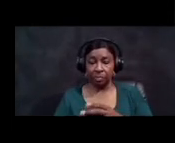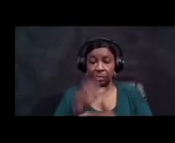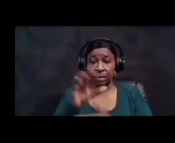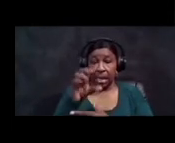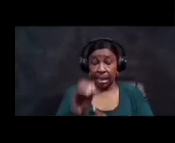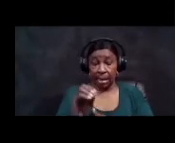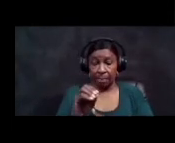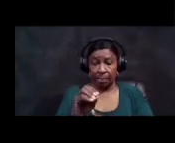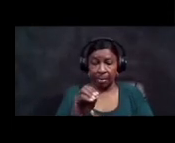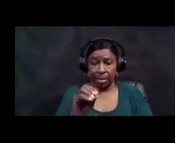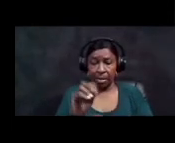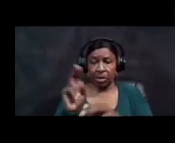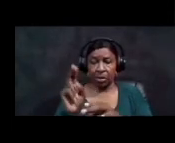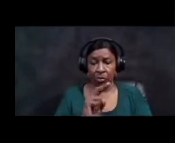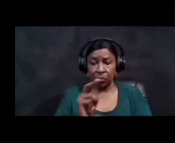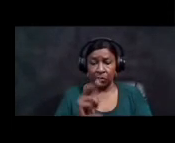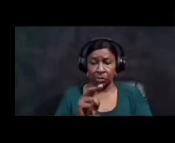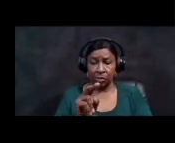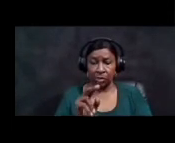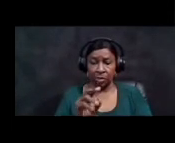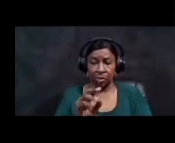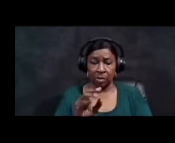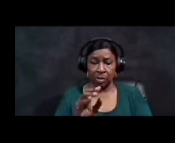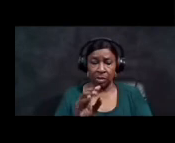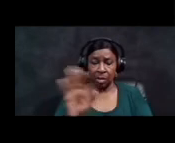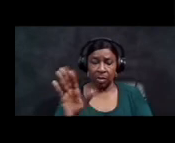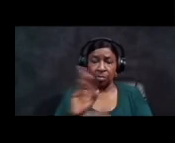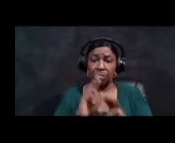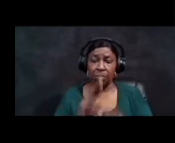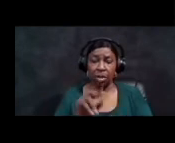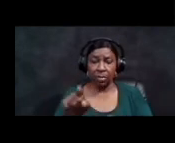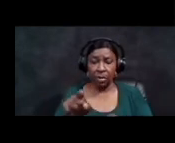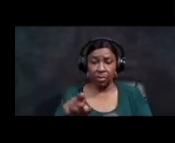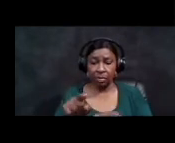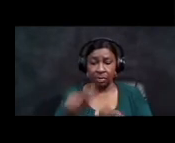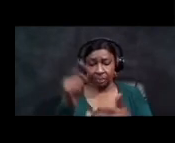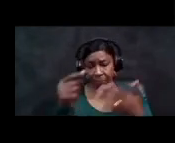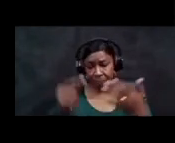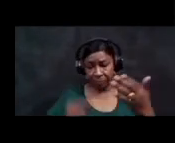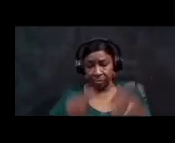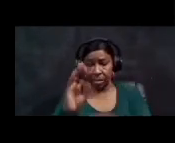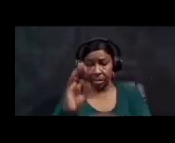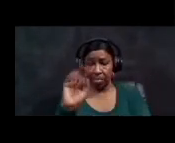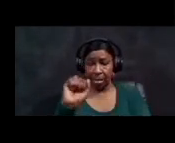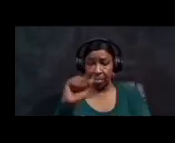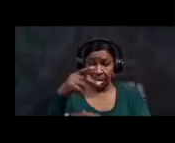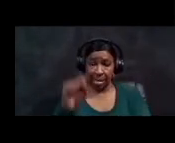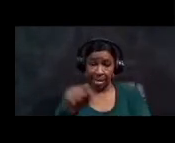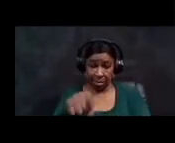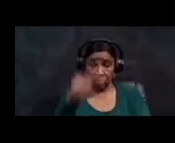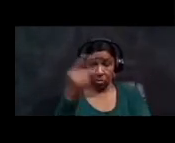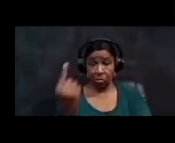Accompanying her her report were a series of maps. This is one of them